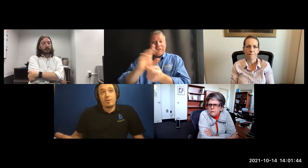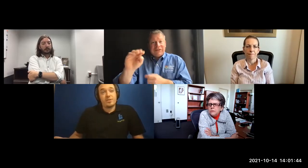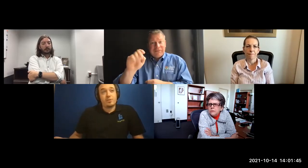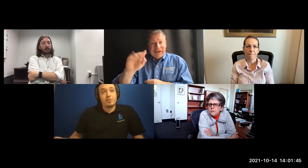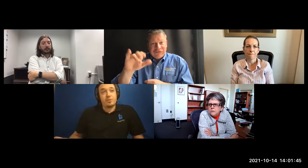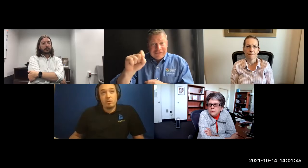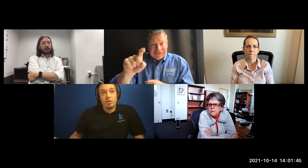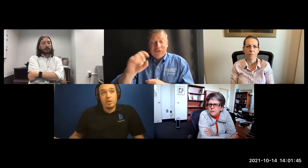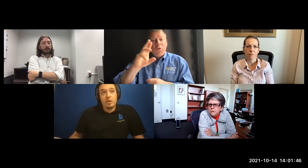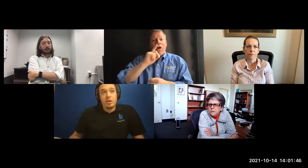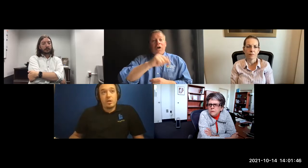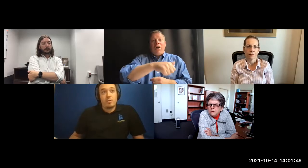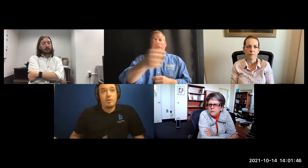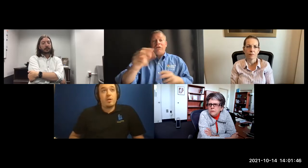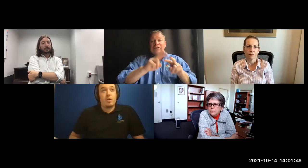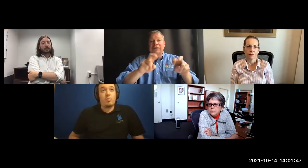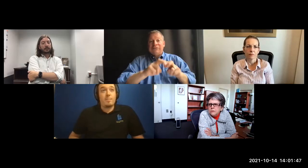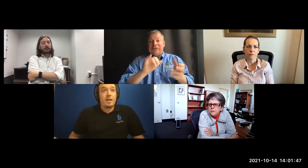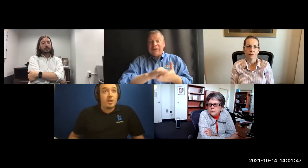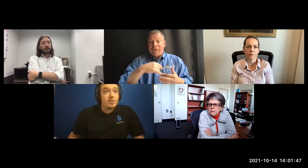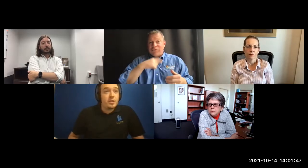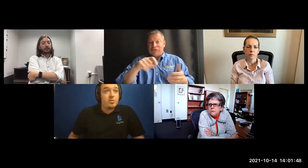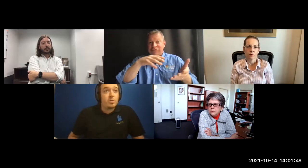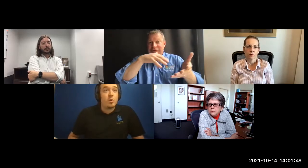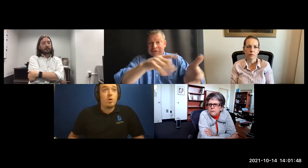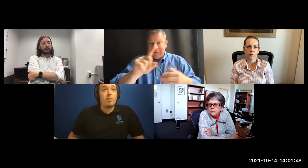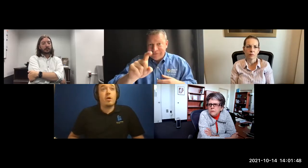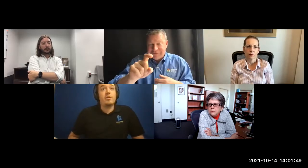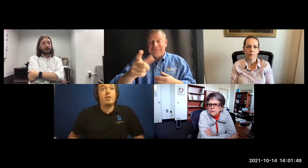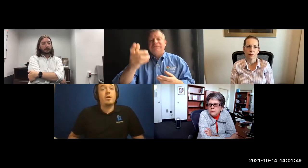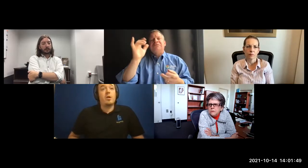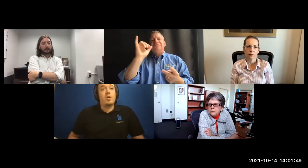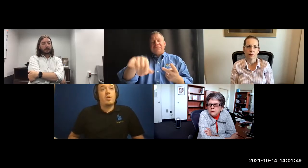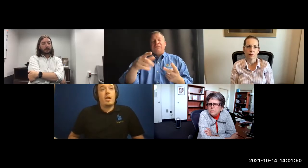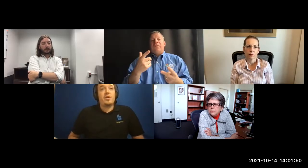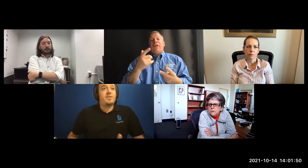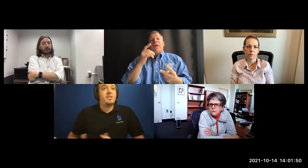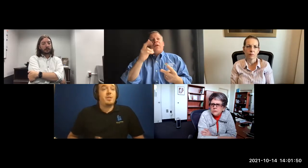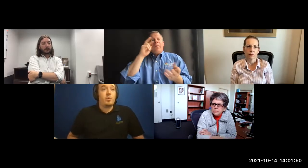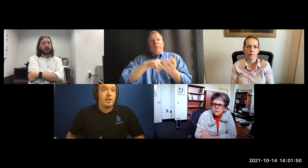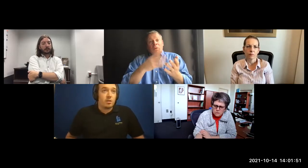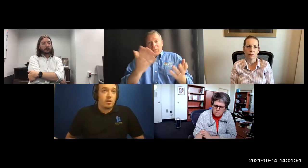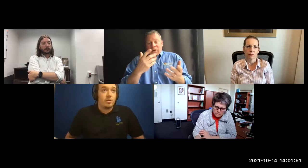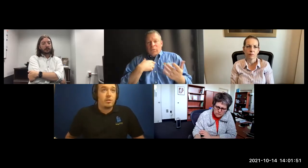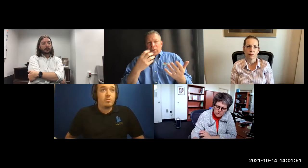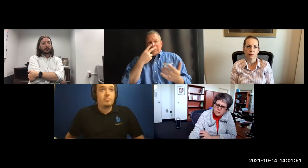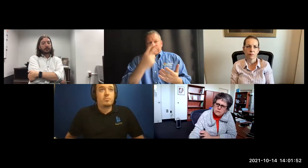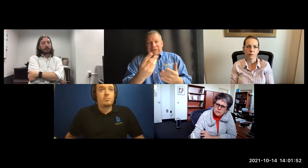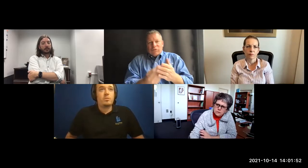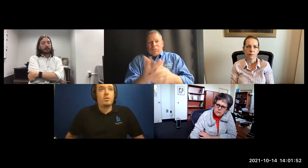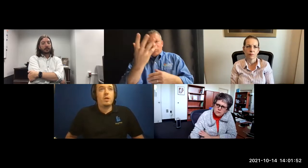really helping student growth? Are we meeting milestones, or are there other areas of assessment that we need to look